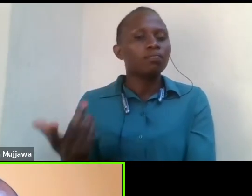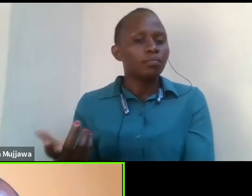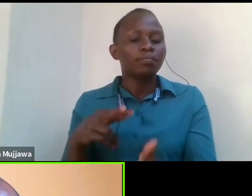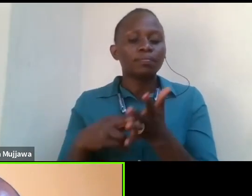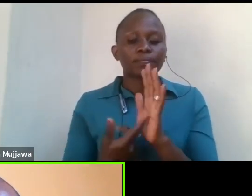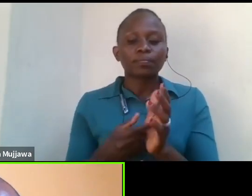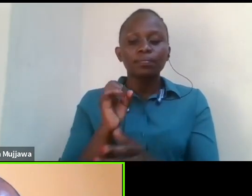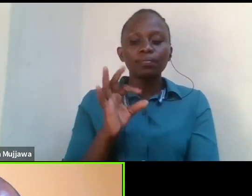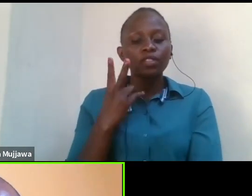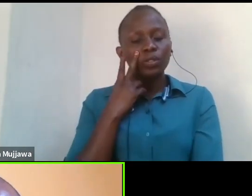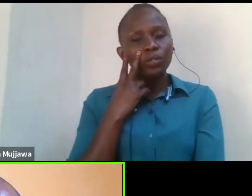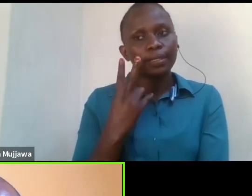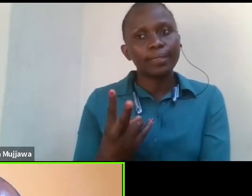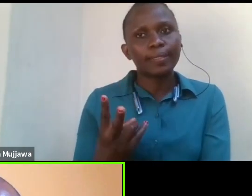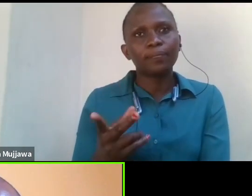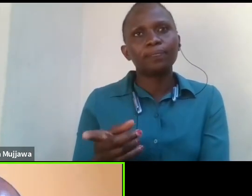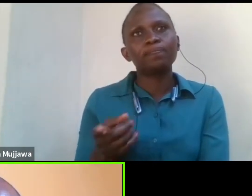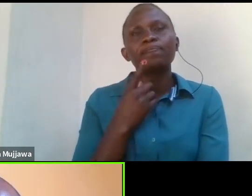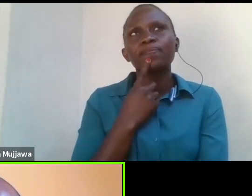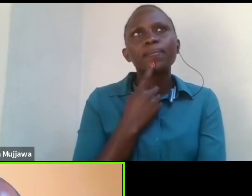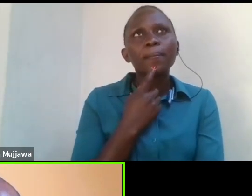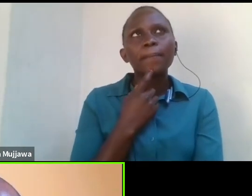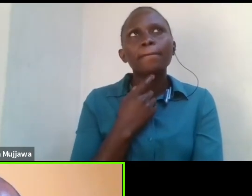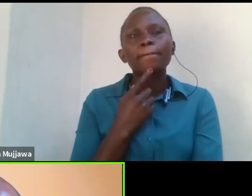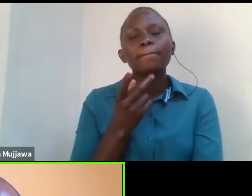at in what we call the